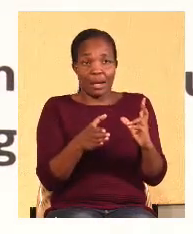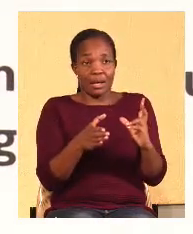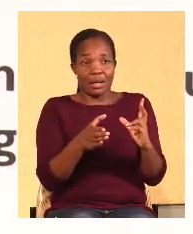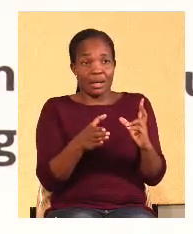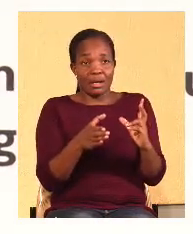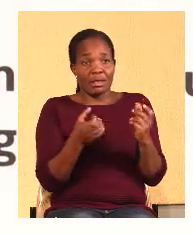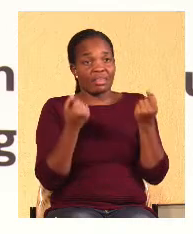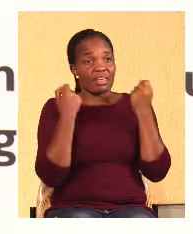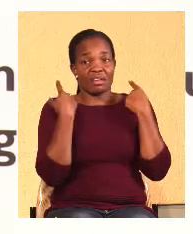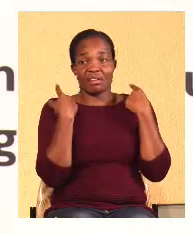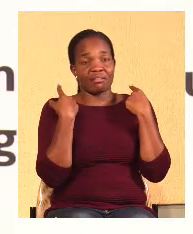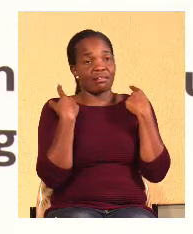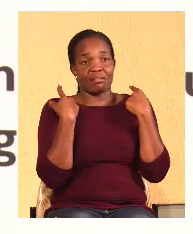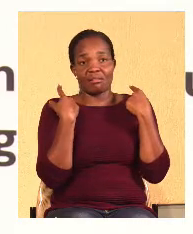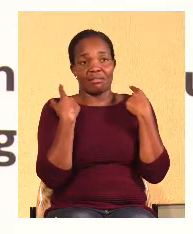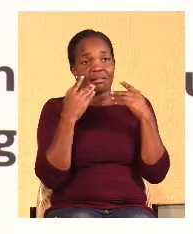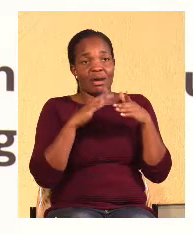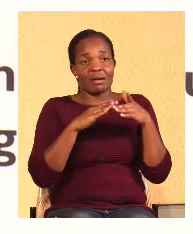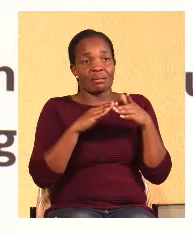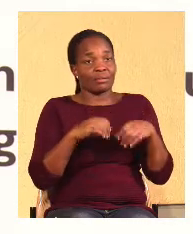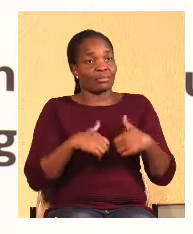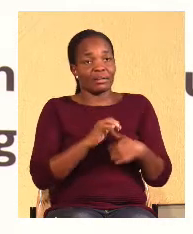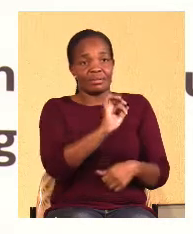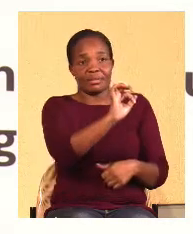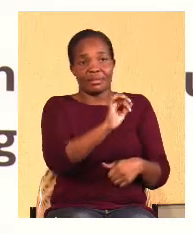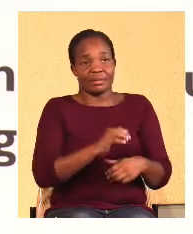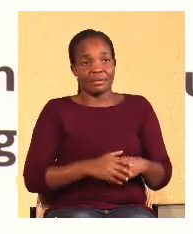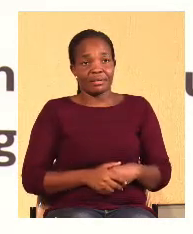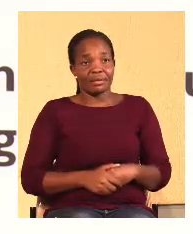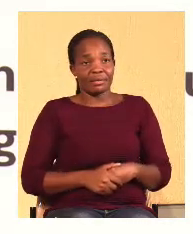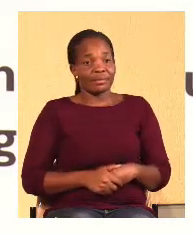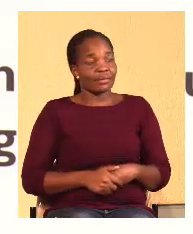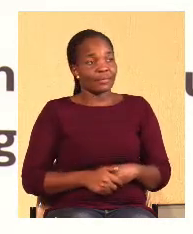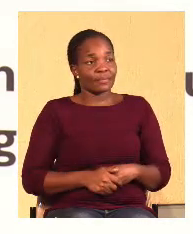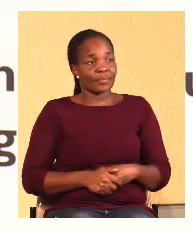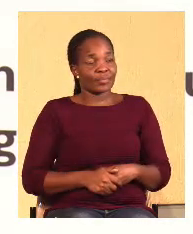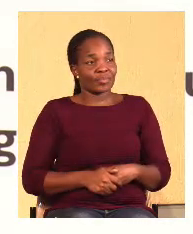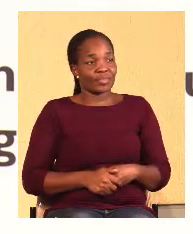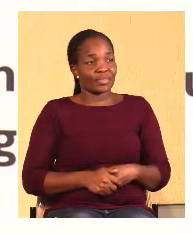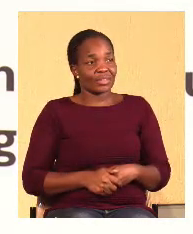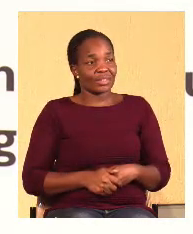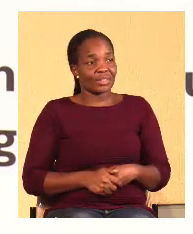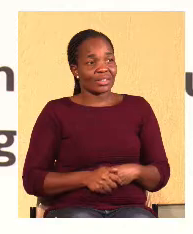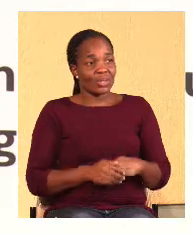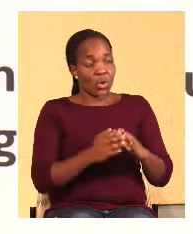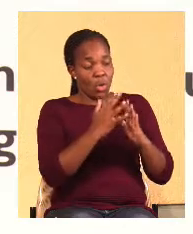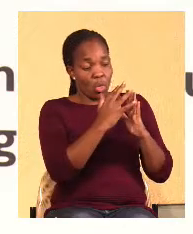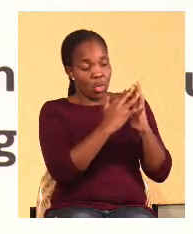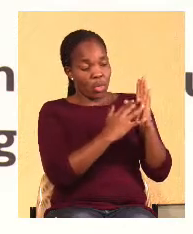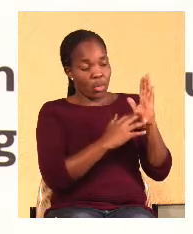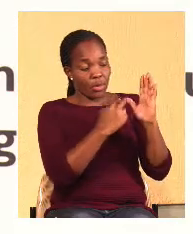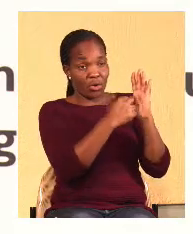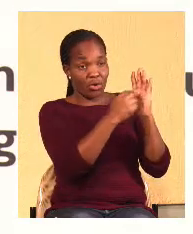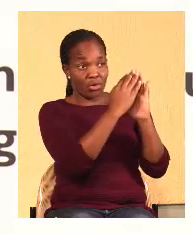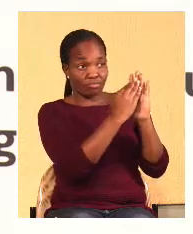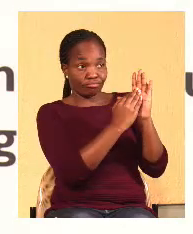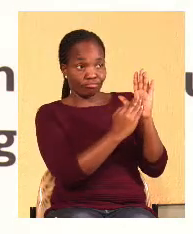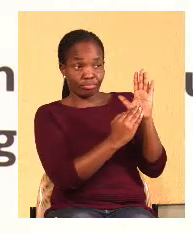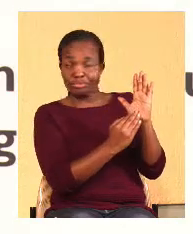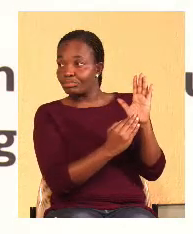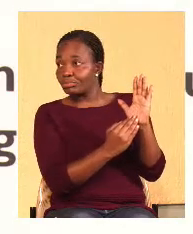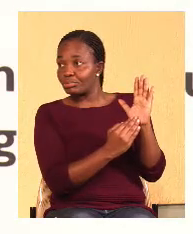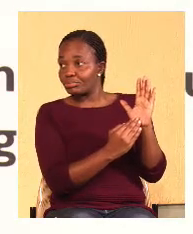responsibility for their own health. I think there is enough provisions within the scope of the